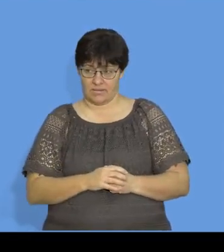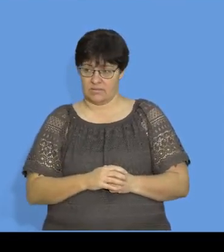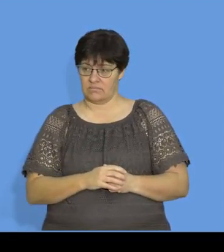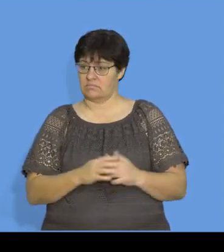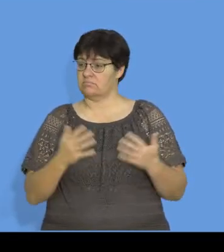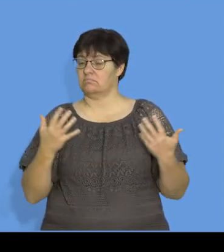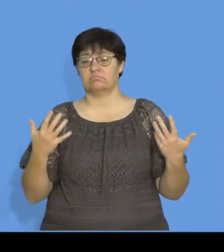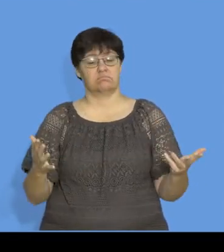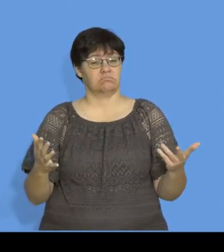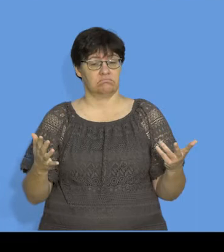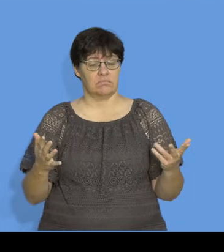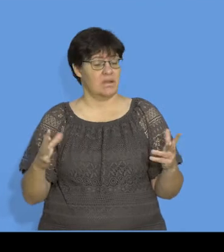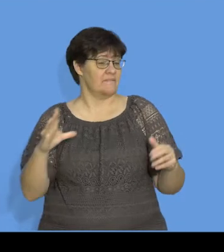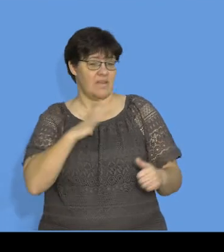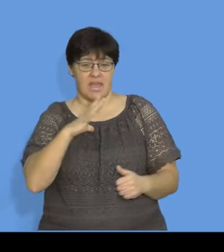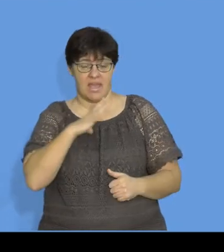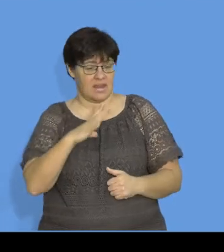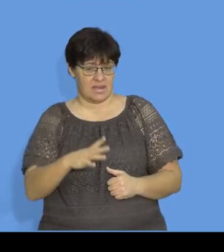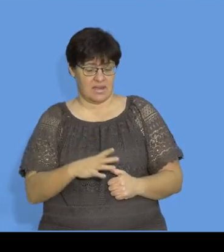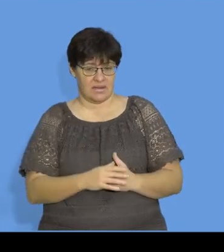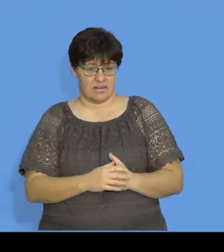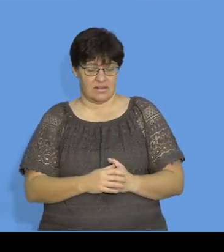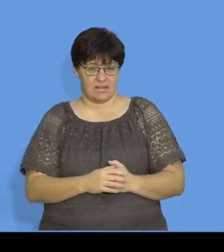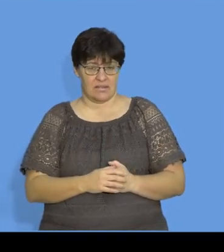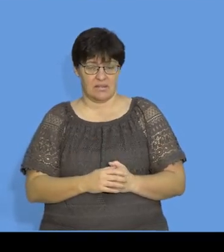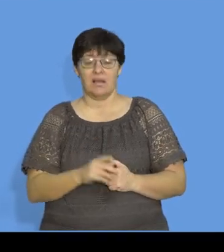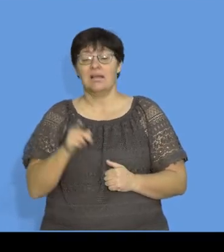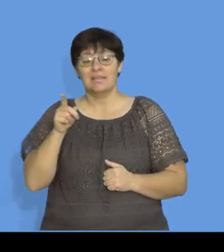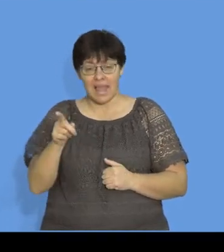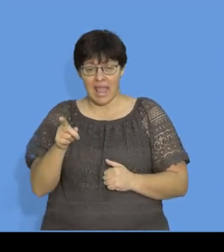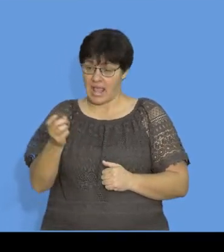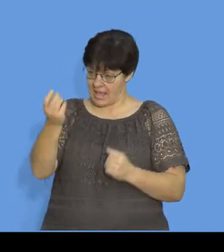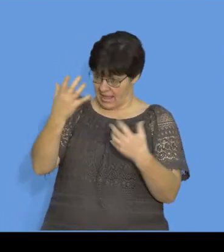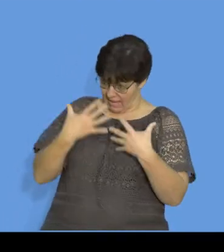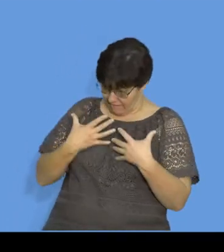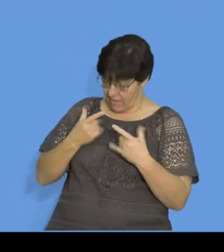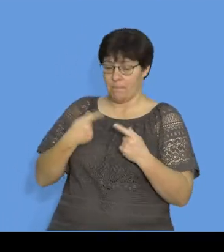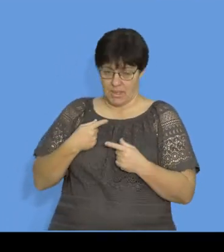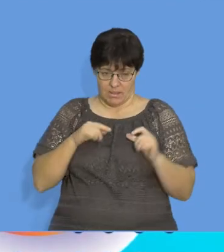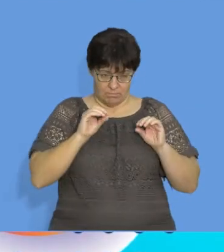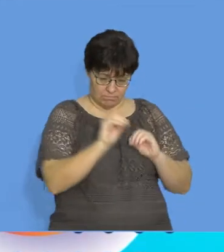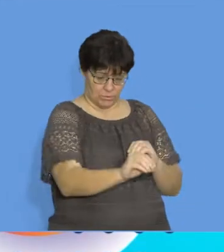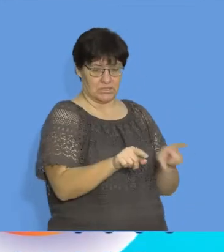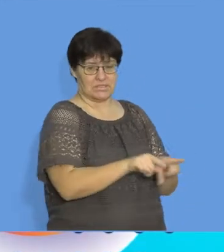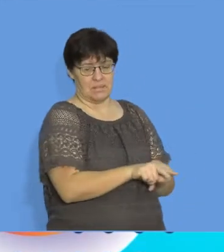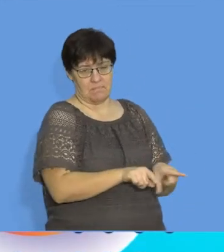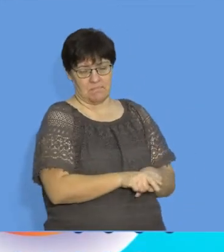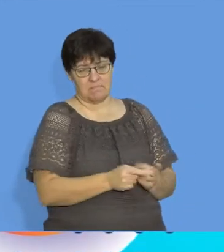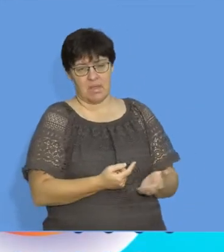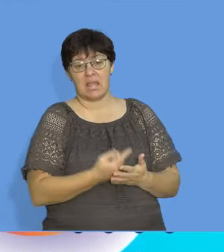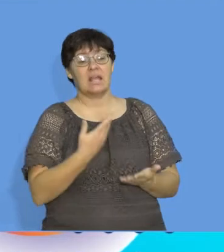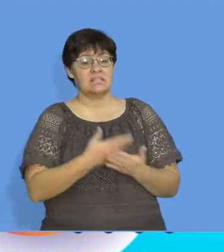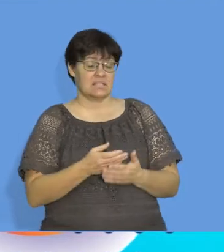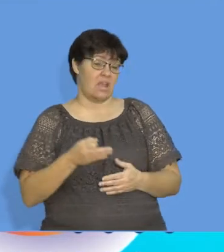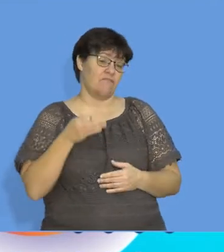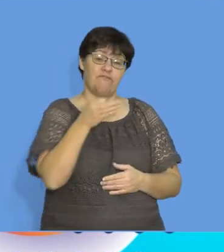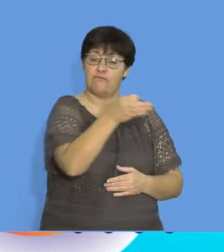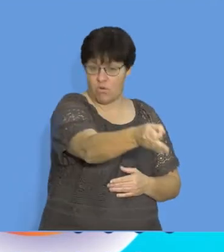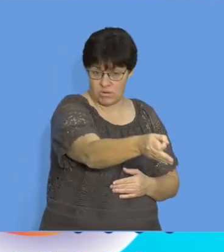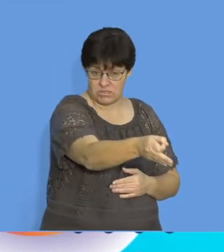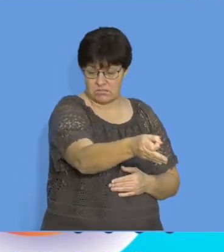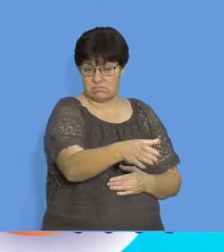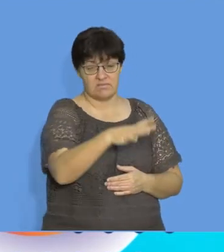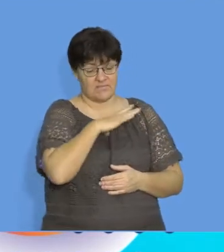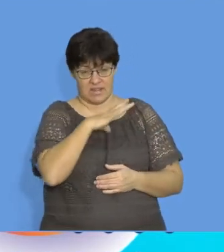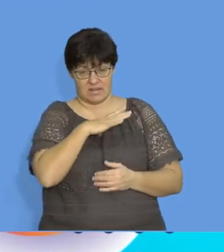That's fine for a direction because that's how they gave me the direction. I could have said forward. That also would have